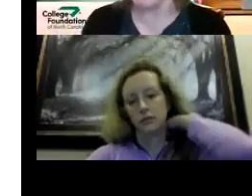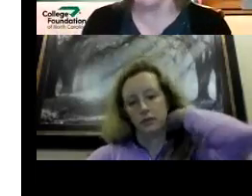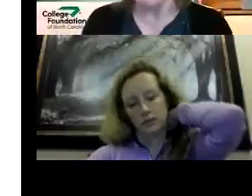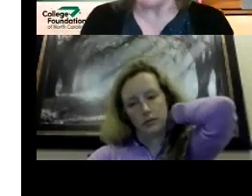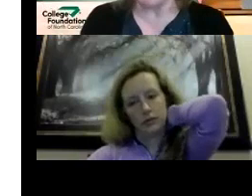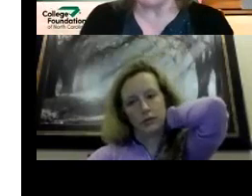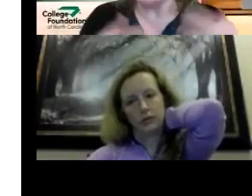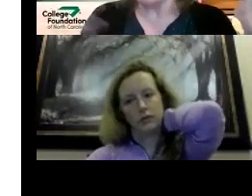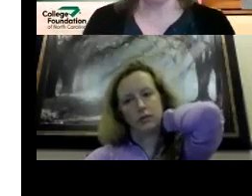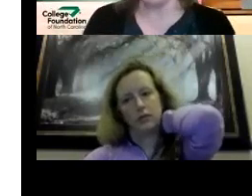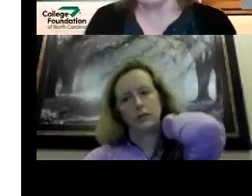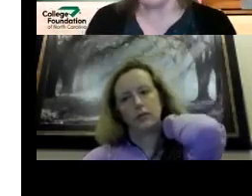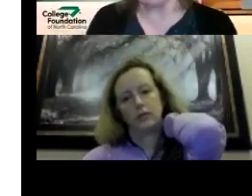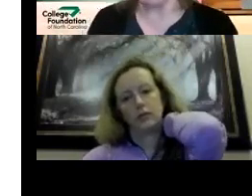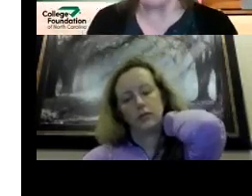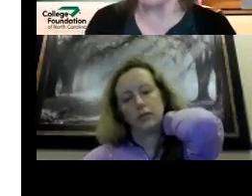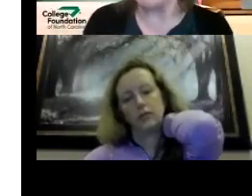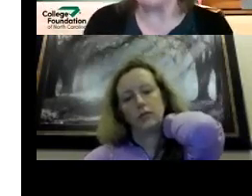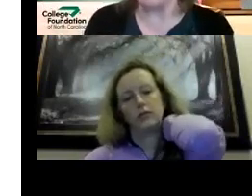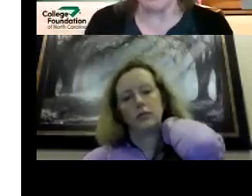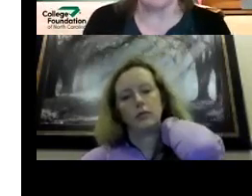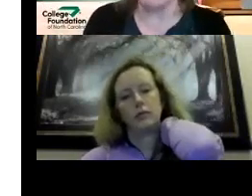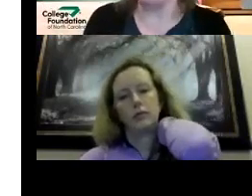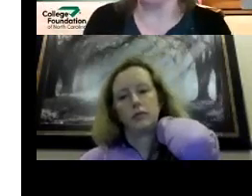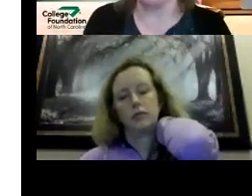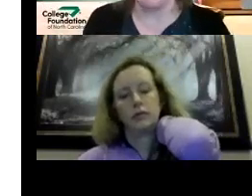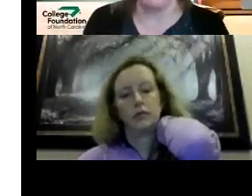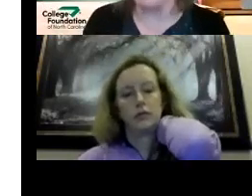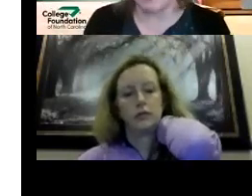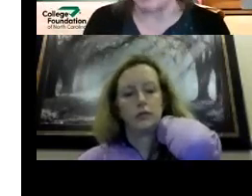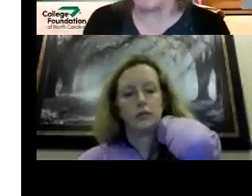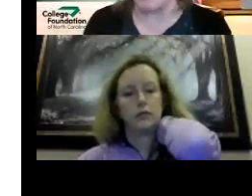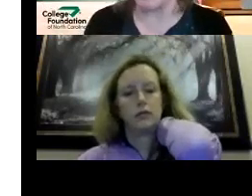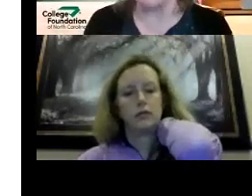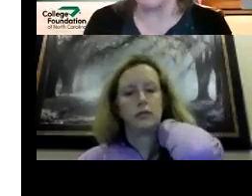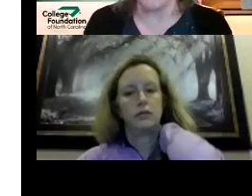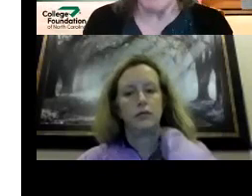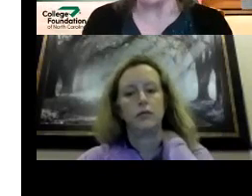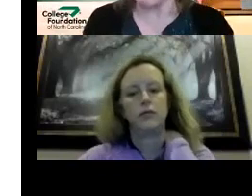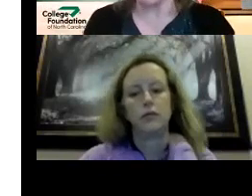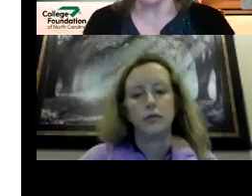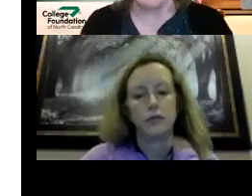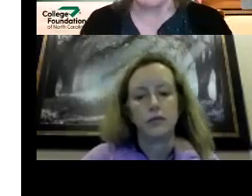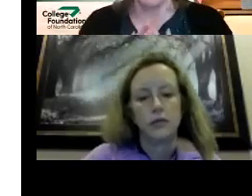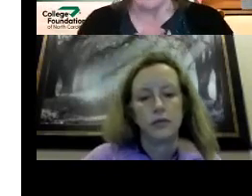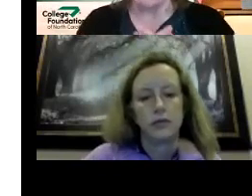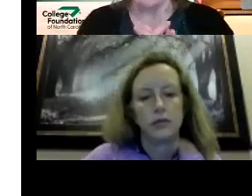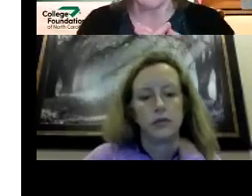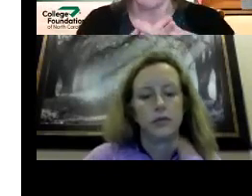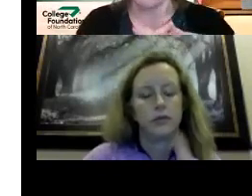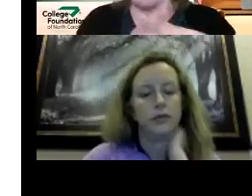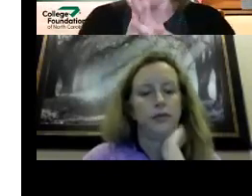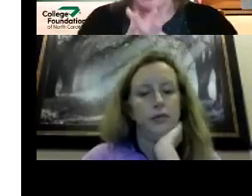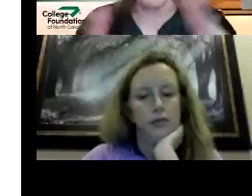each year. And it's just to verify the information that you put on the FAFSA application. So it's not going to ask for